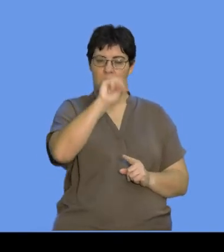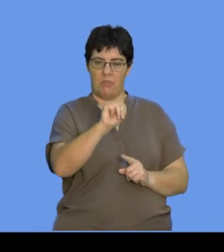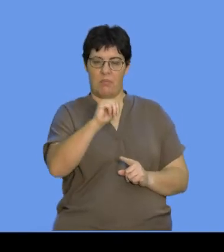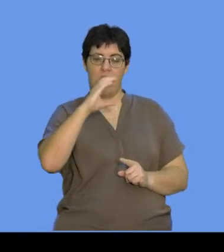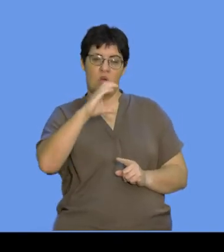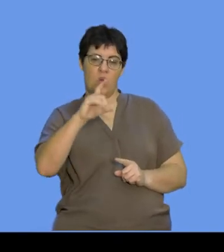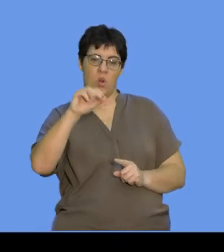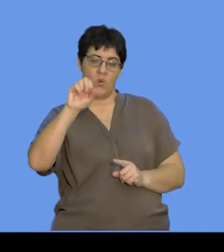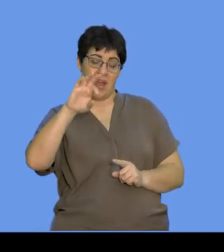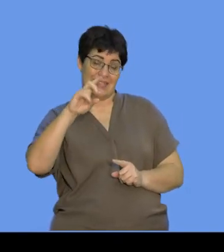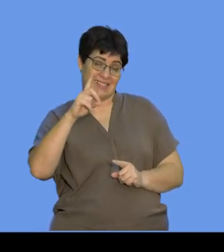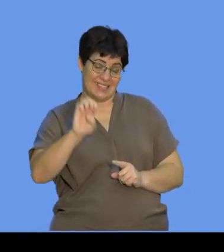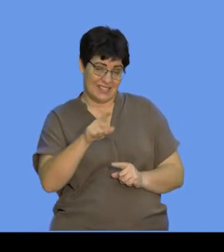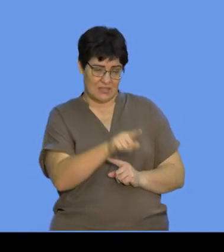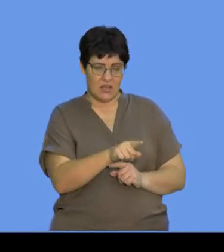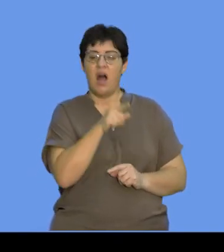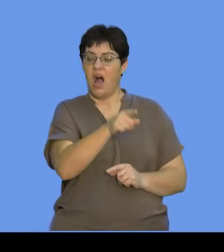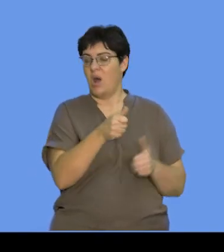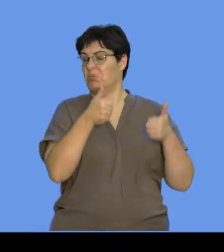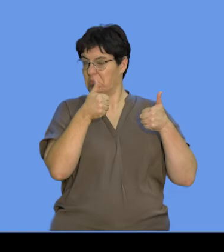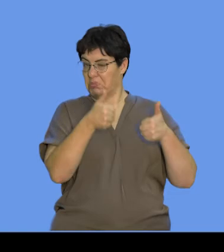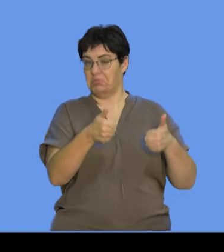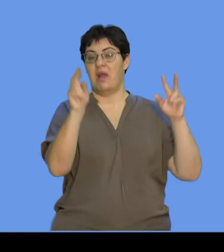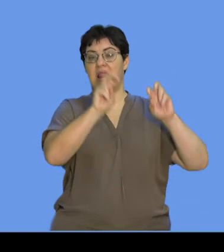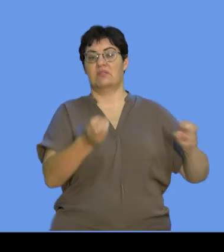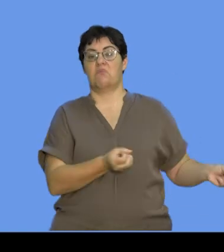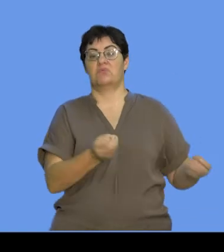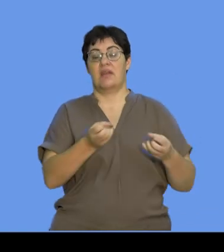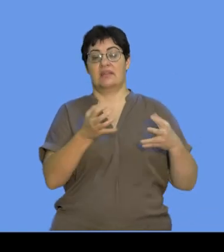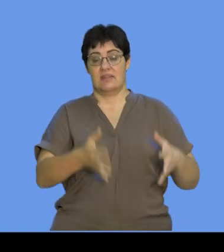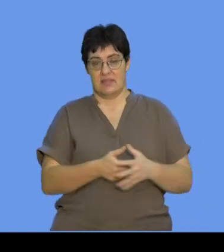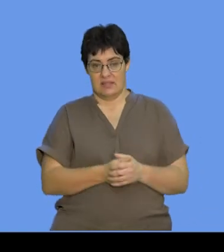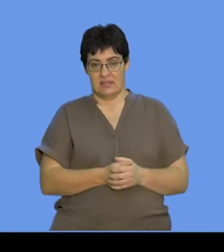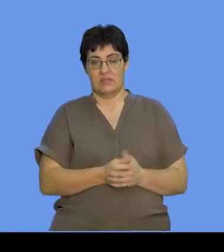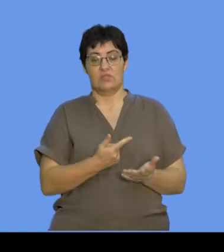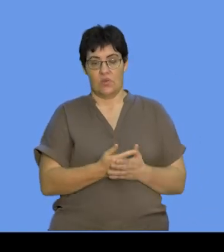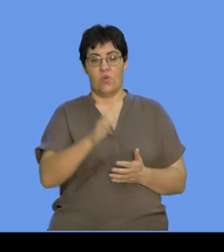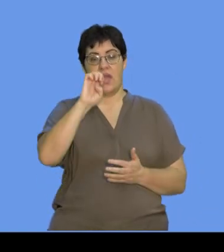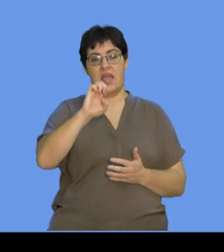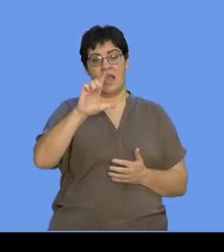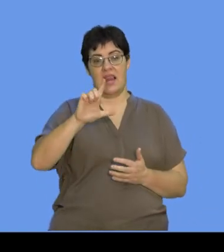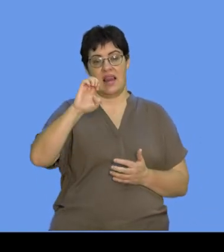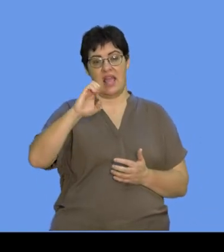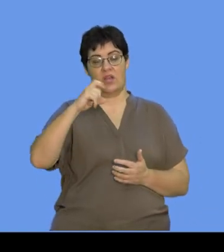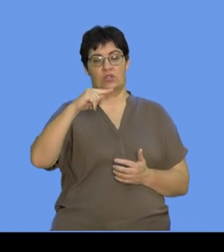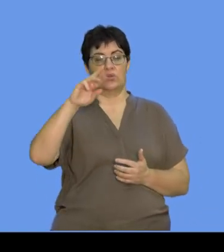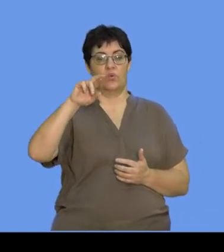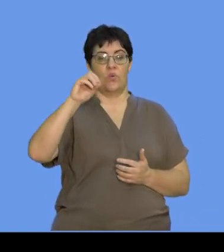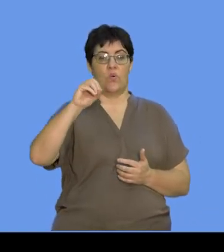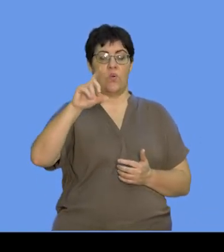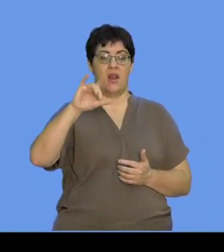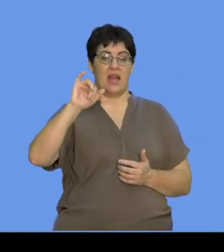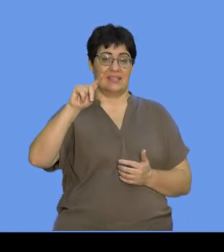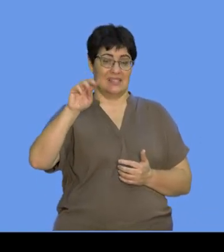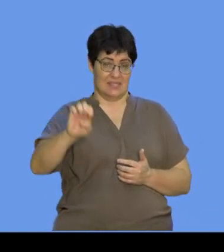A sodium chloride solution is a good electrical conductor, okay? So it is an electrolyte. So we'll describe it